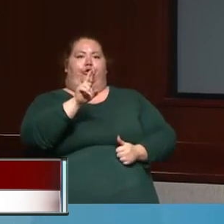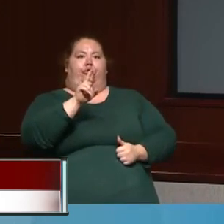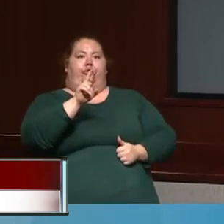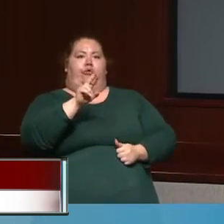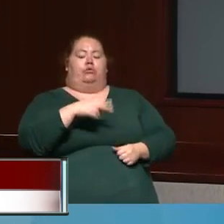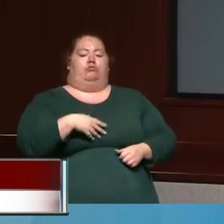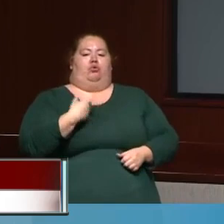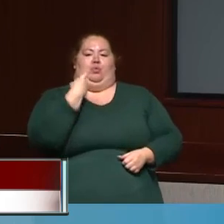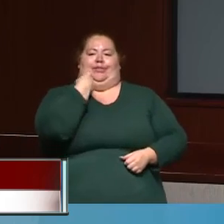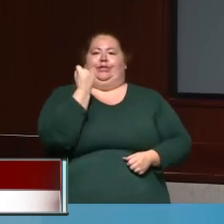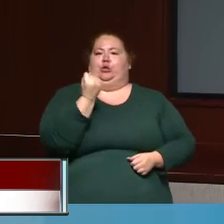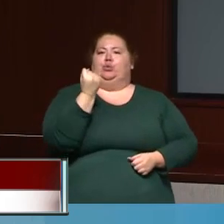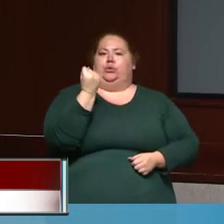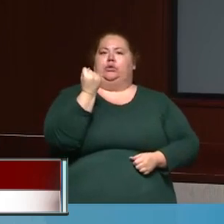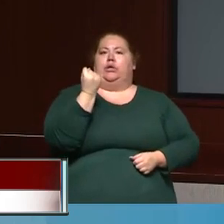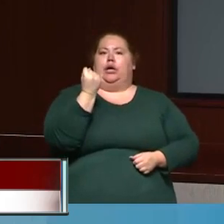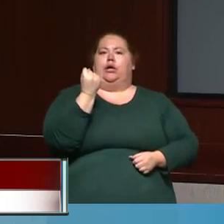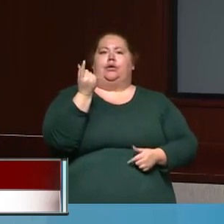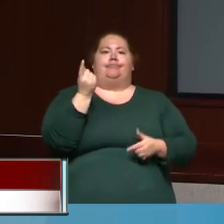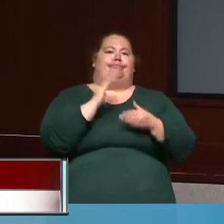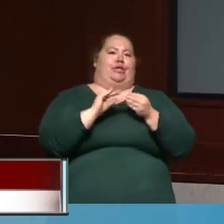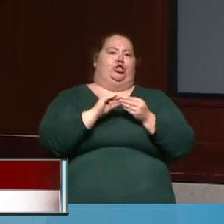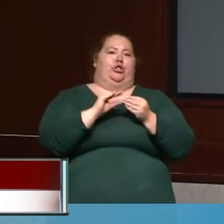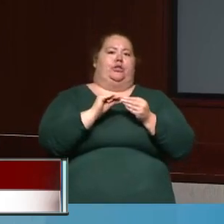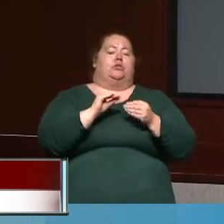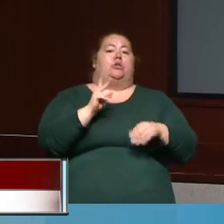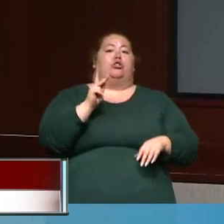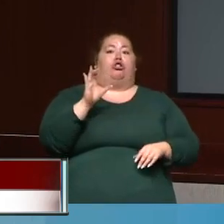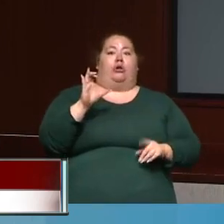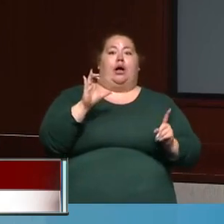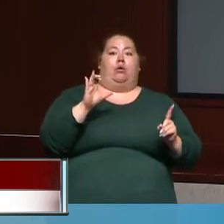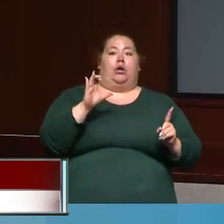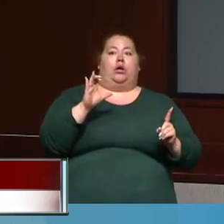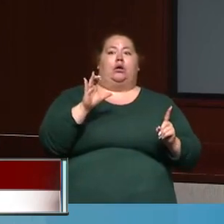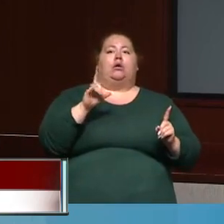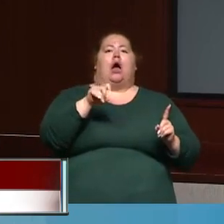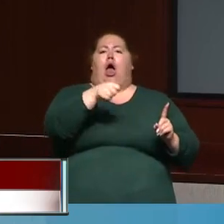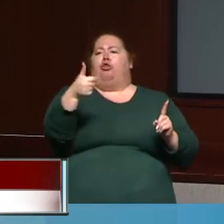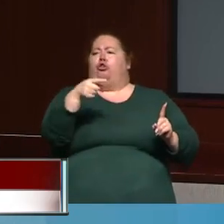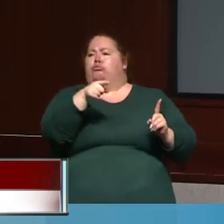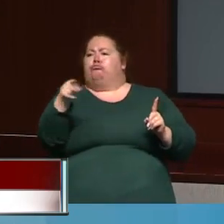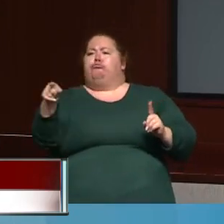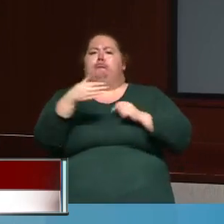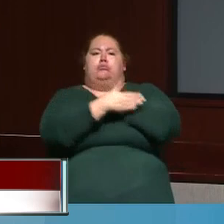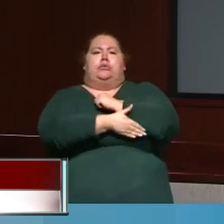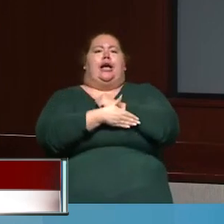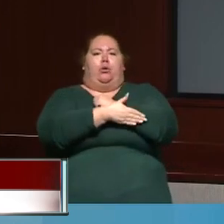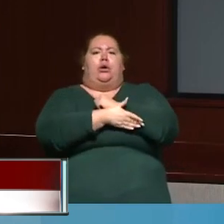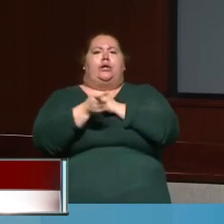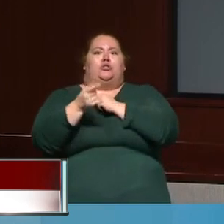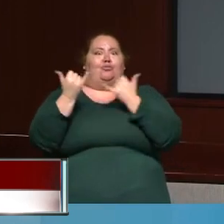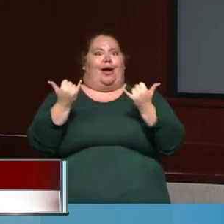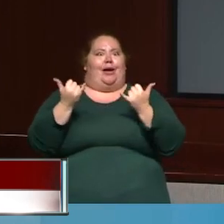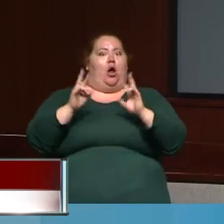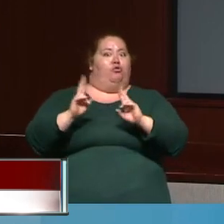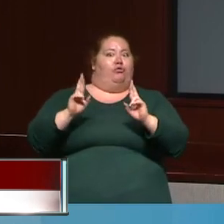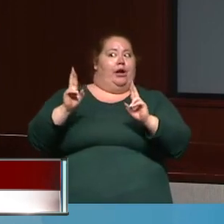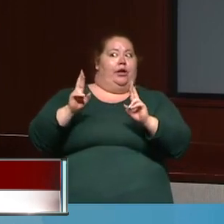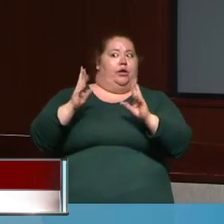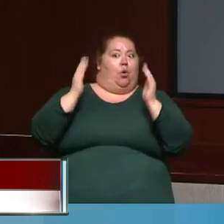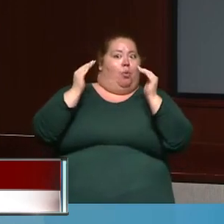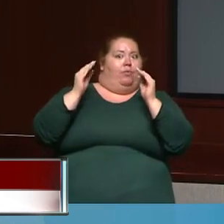Tuesday, obviously, they mentioned that Kern County, there are a number of other counties that are positioned to move from